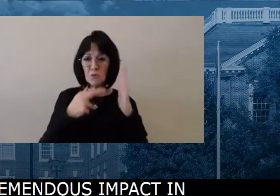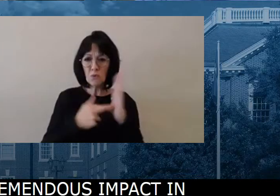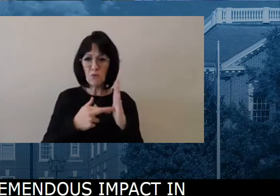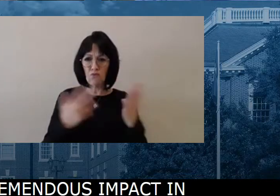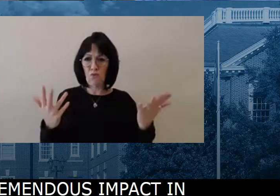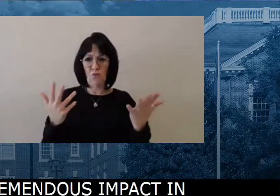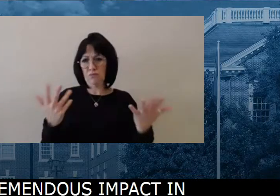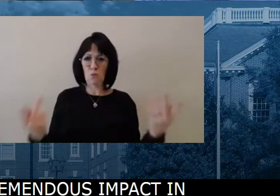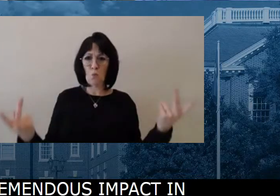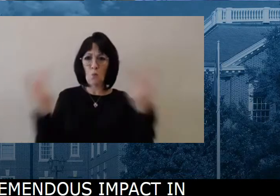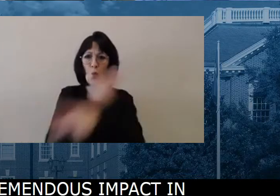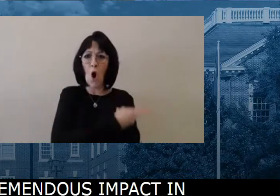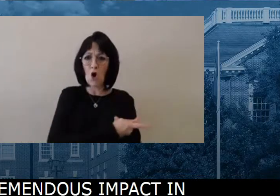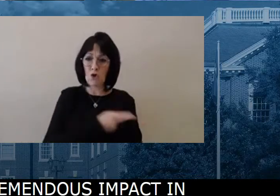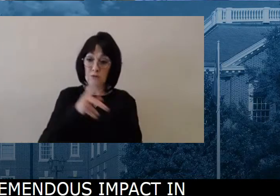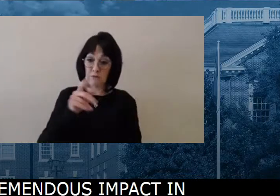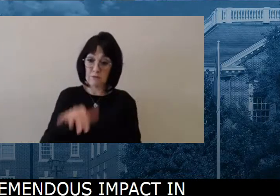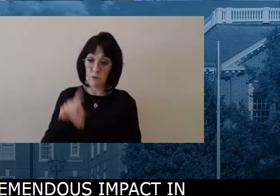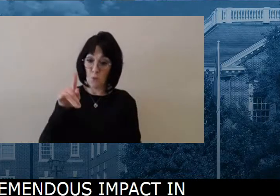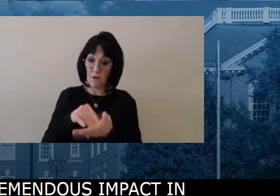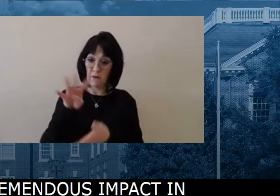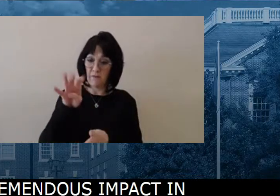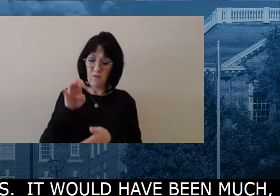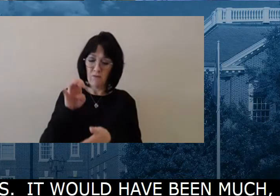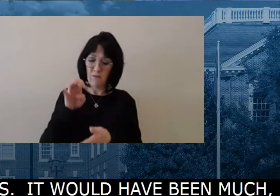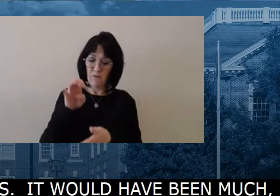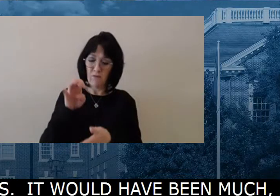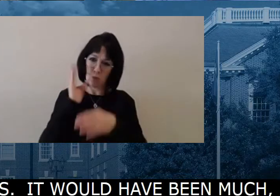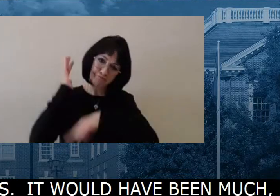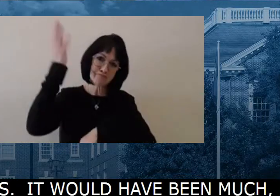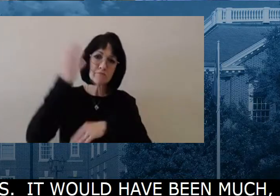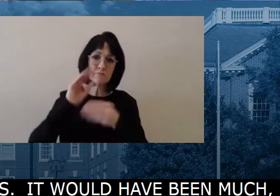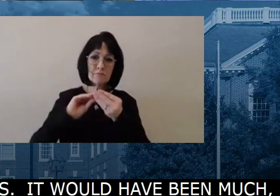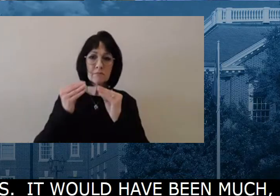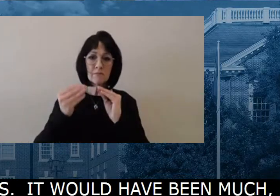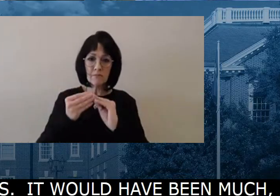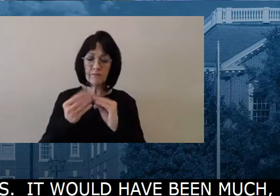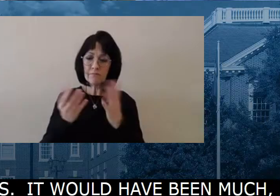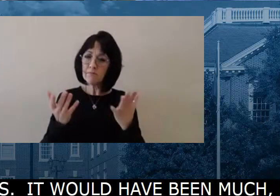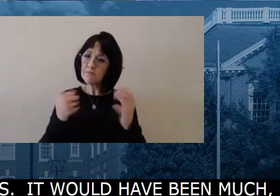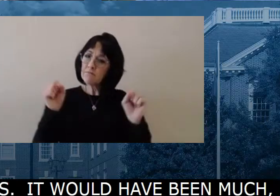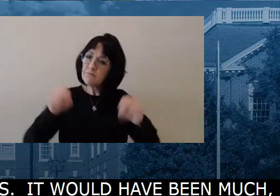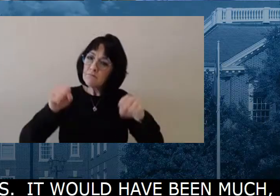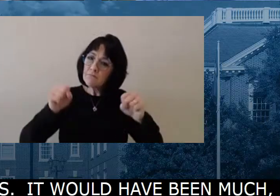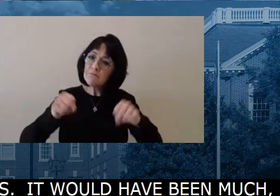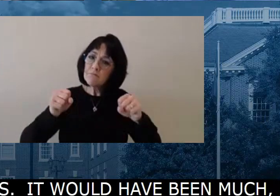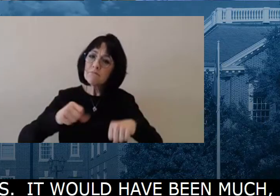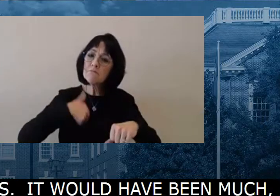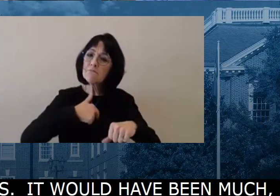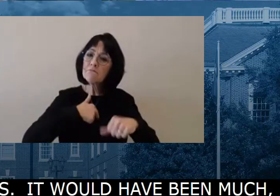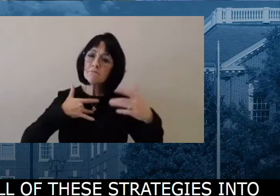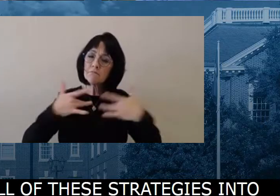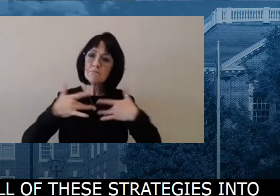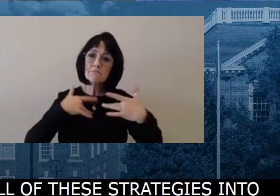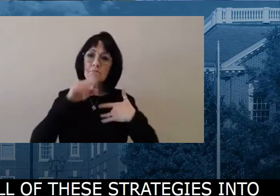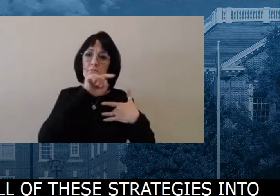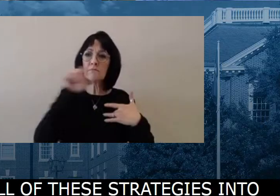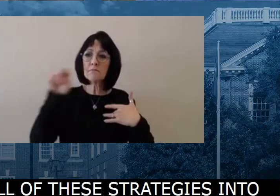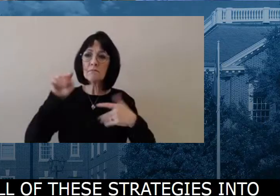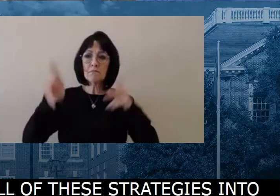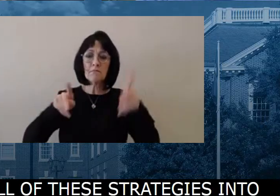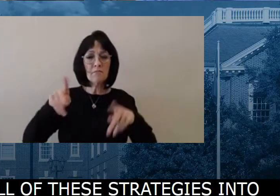being said, we have significant concerns about the mental health impact of this pandemic